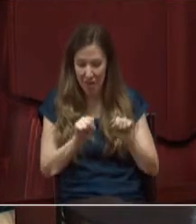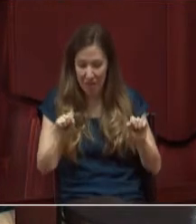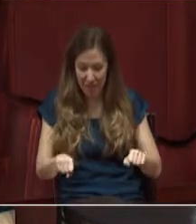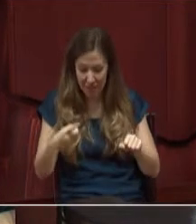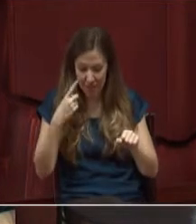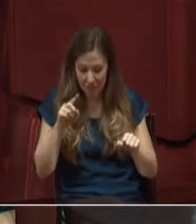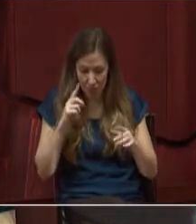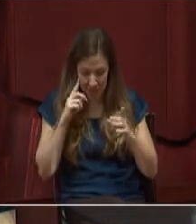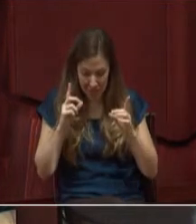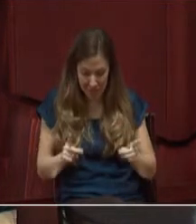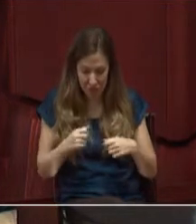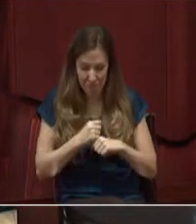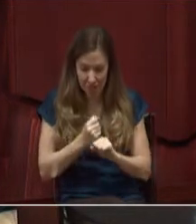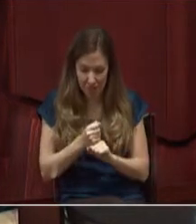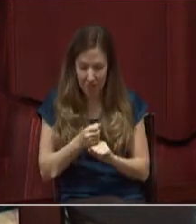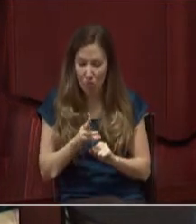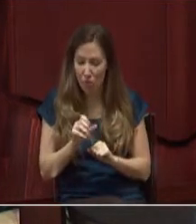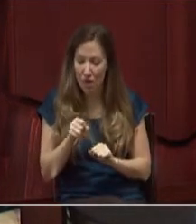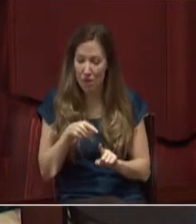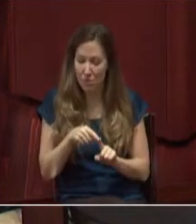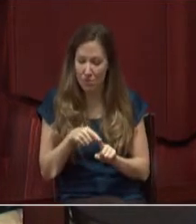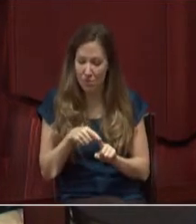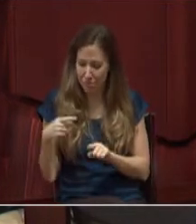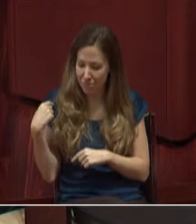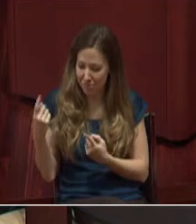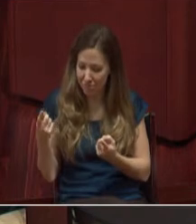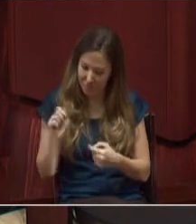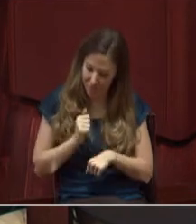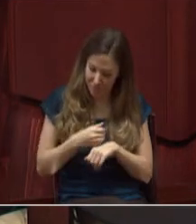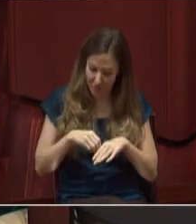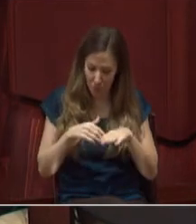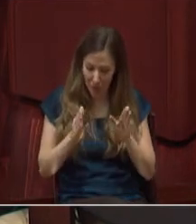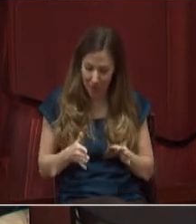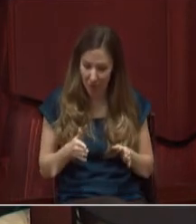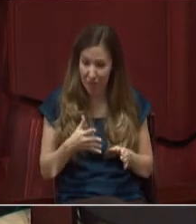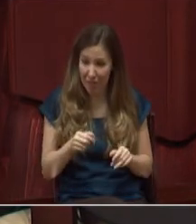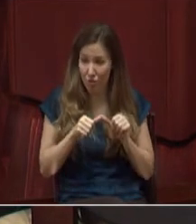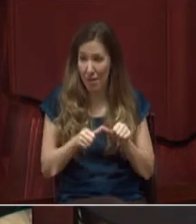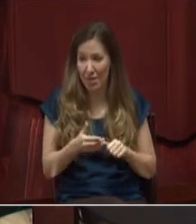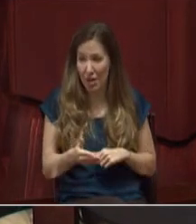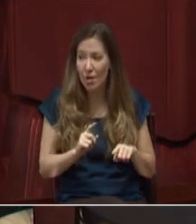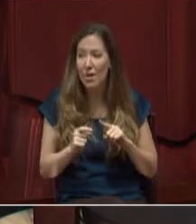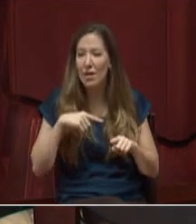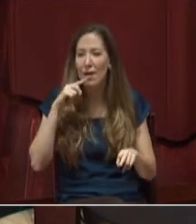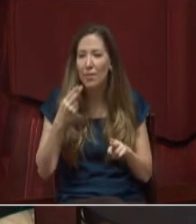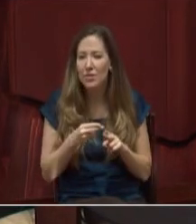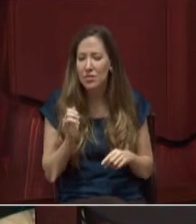decision-making was as it had been, centered in the White House, and remained so. I mention